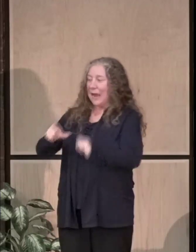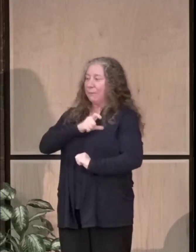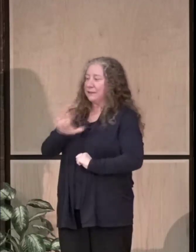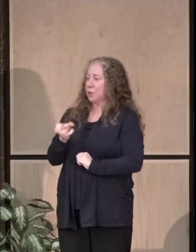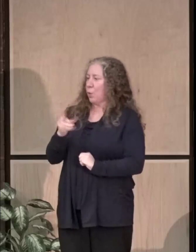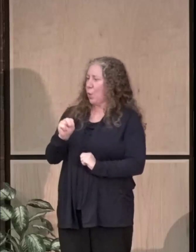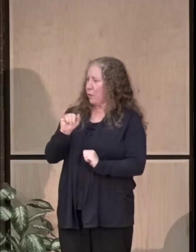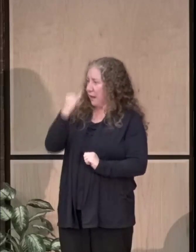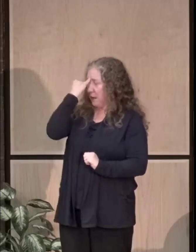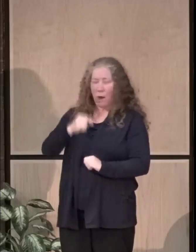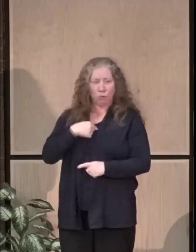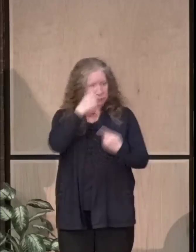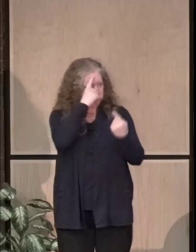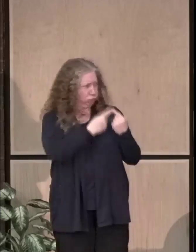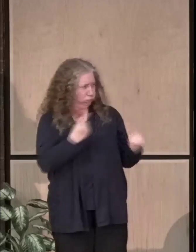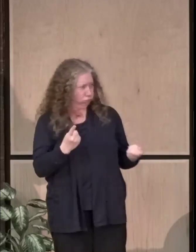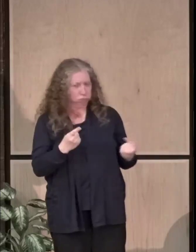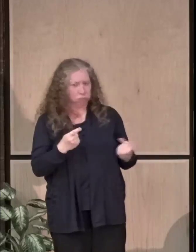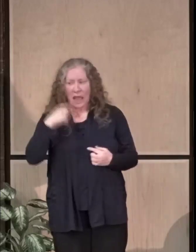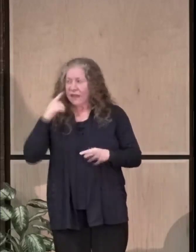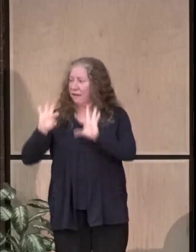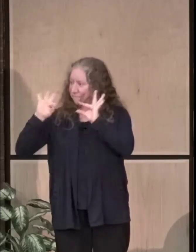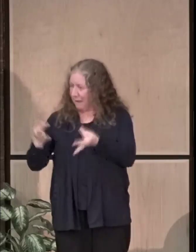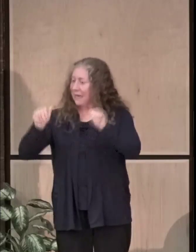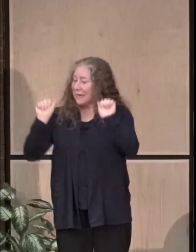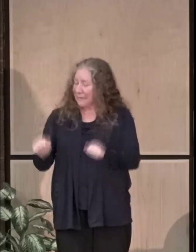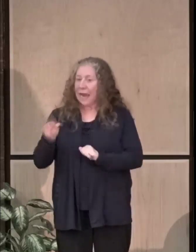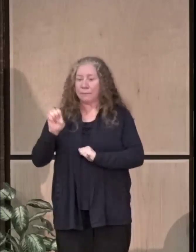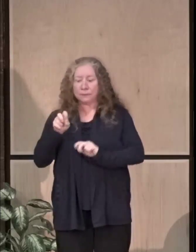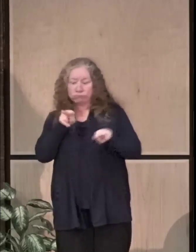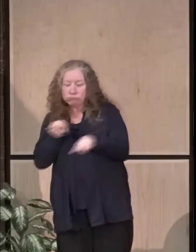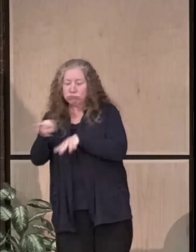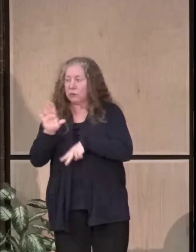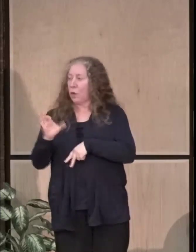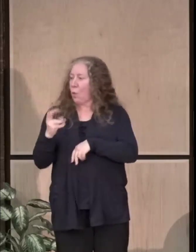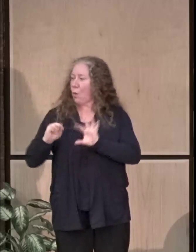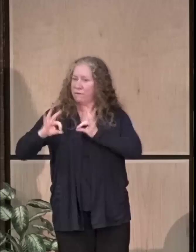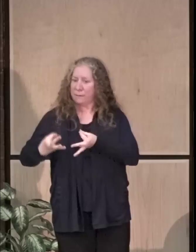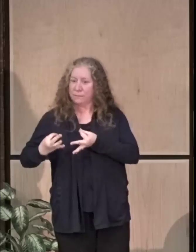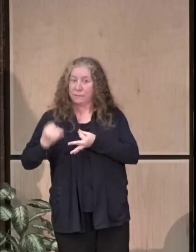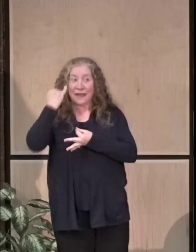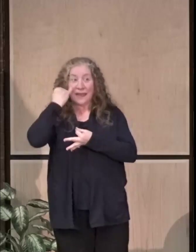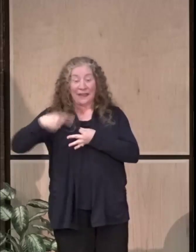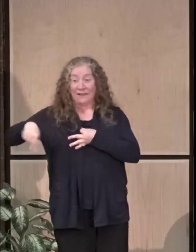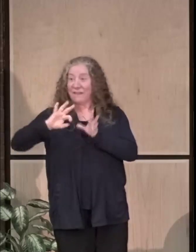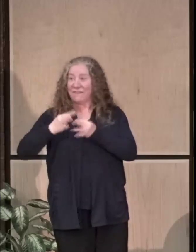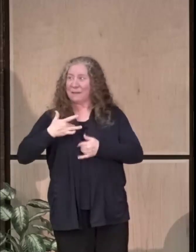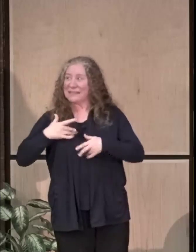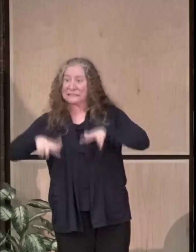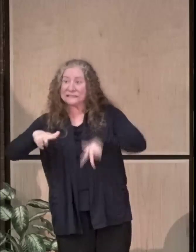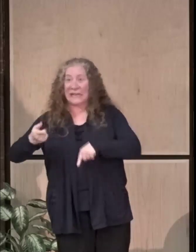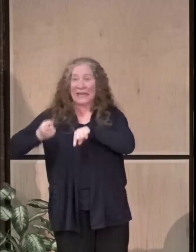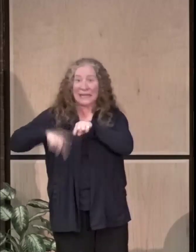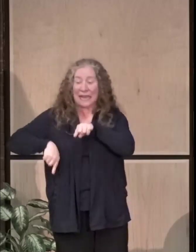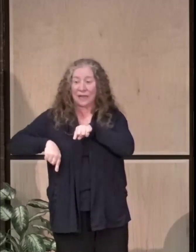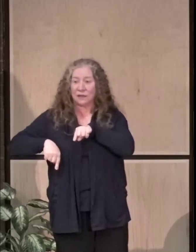No. You don't agree that? I think the families can police their own. And if the families don't deem that they can't police